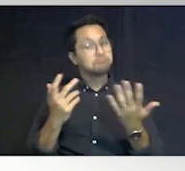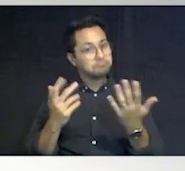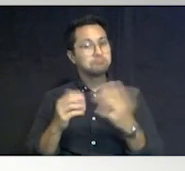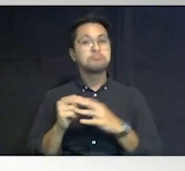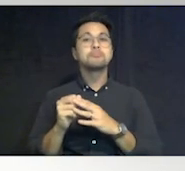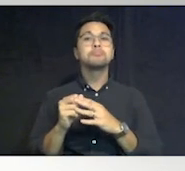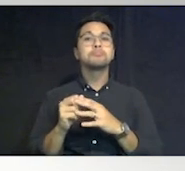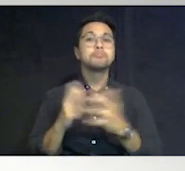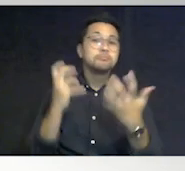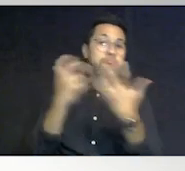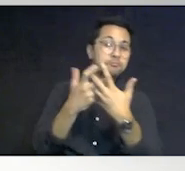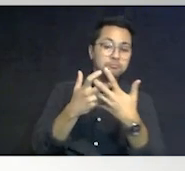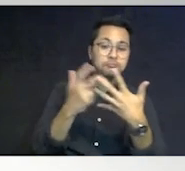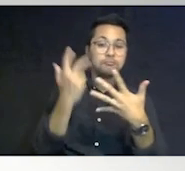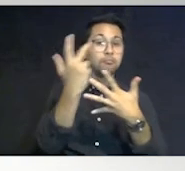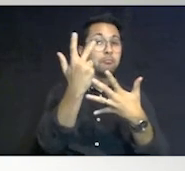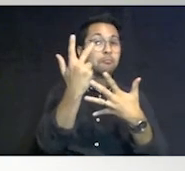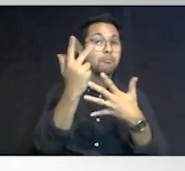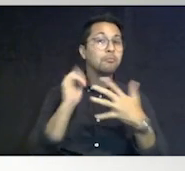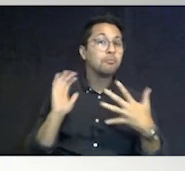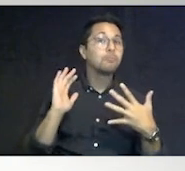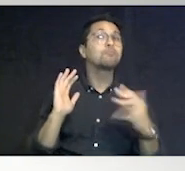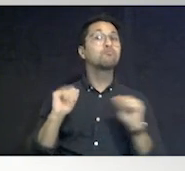Okay. Inside of 3?